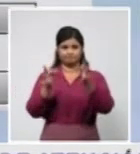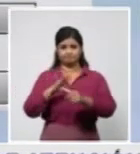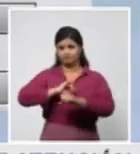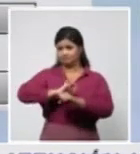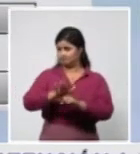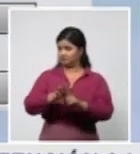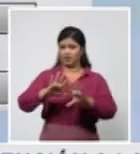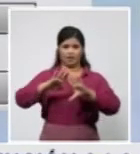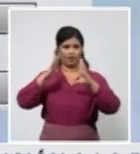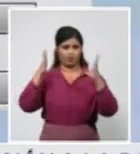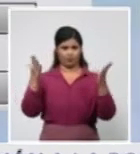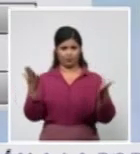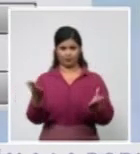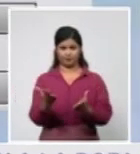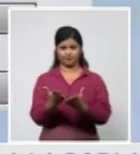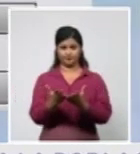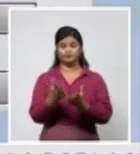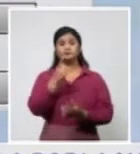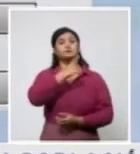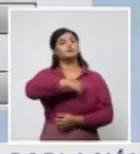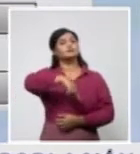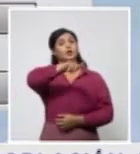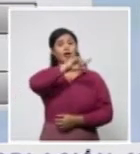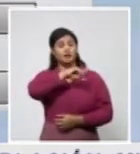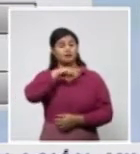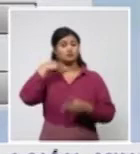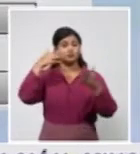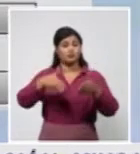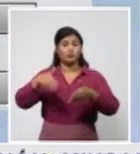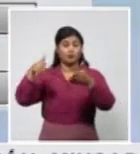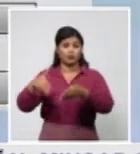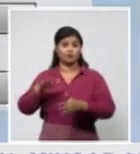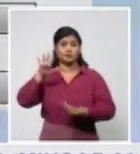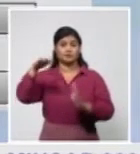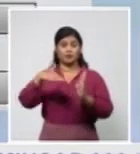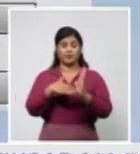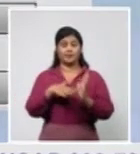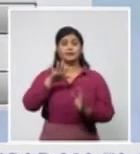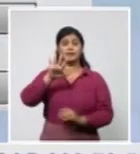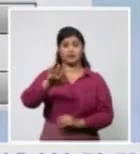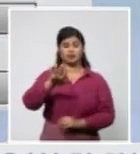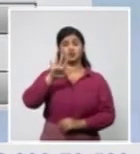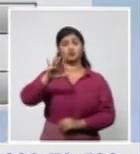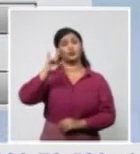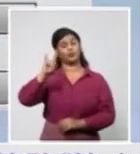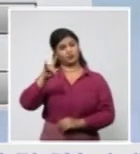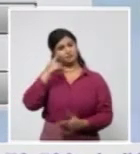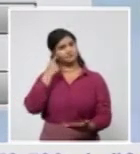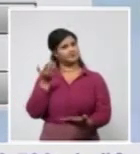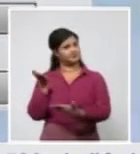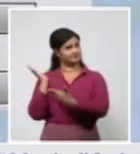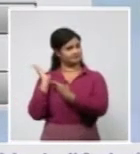16,018,115 confirmed COVID-19 cases worldwide, after